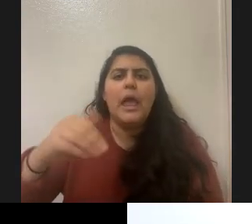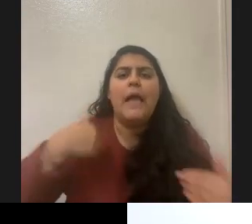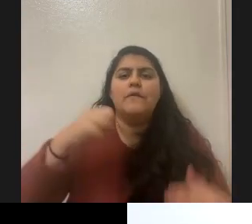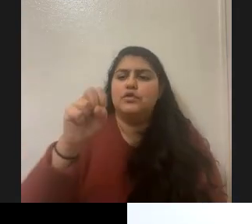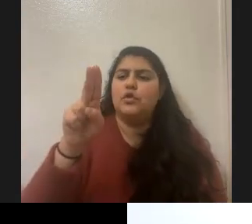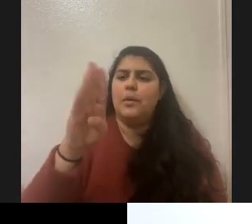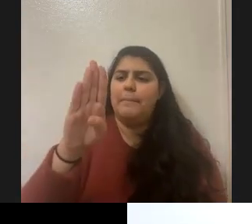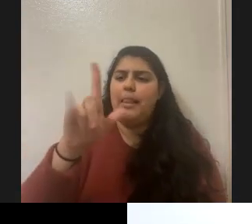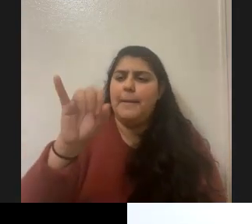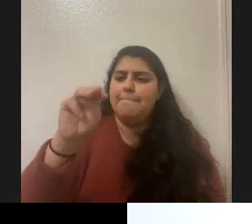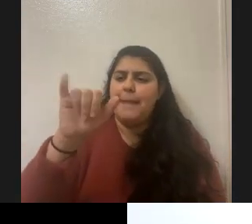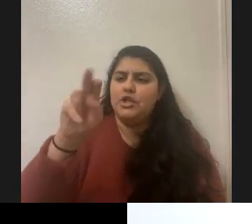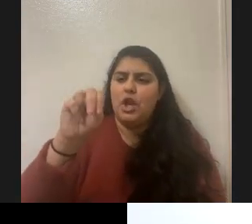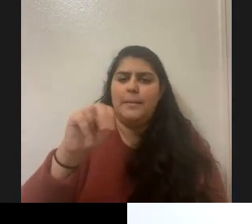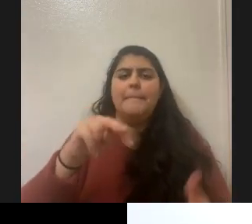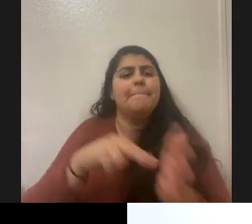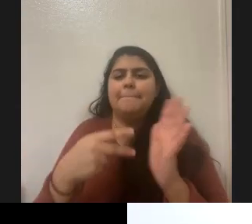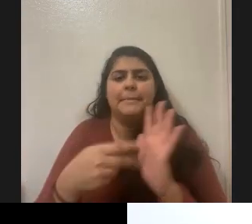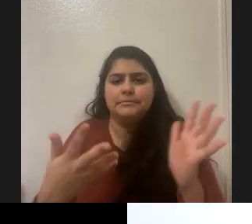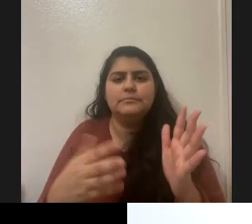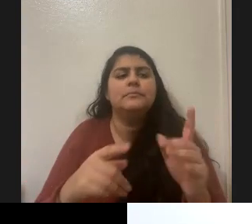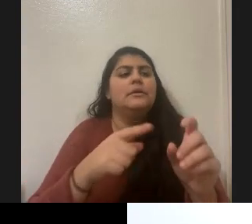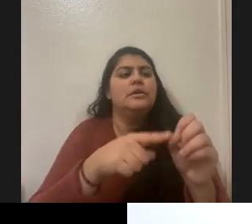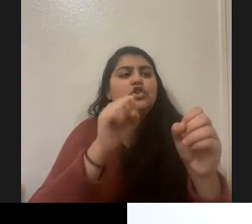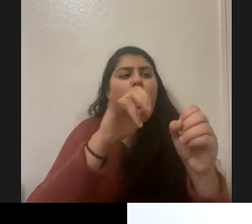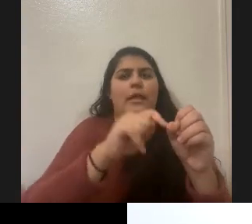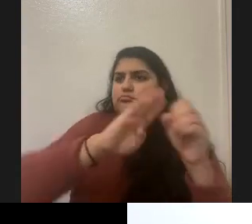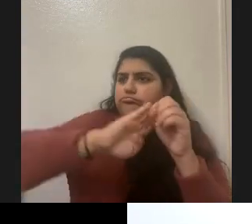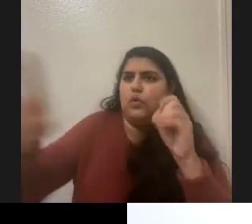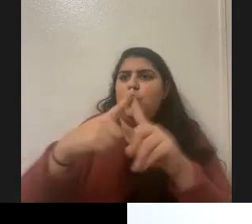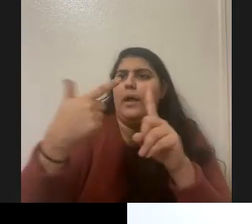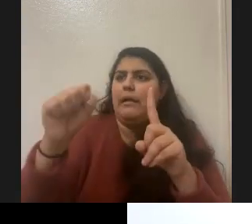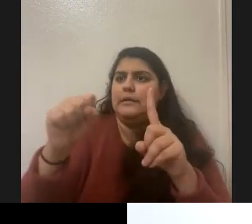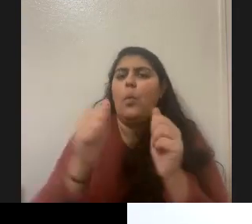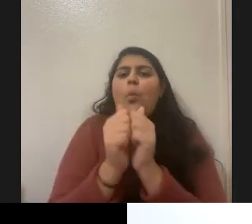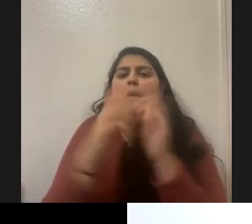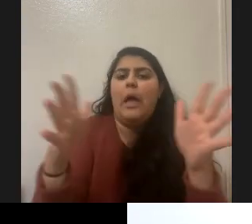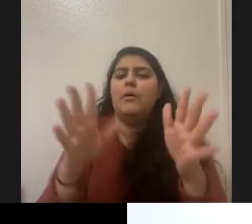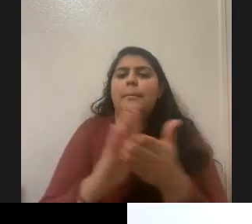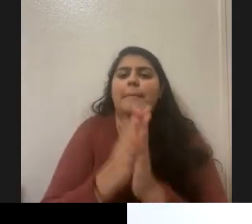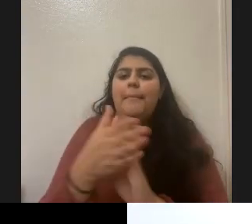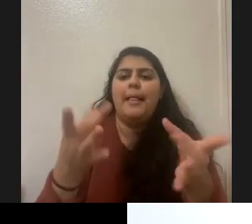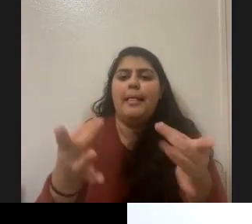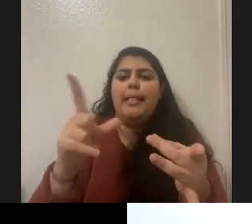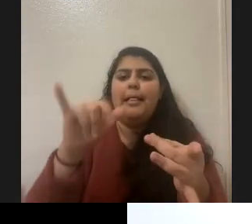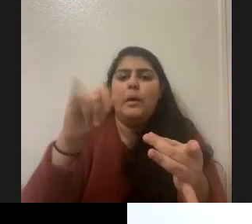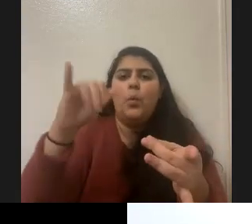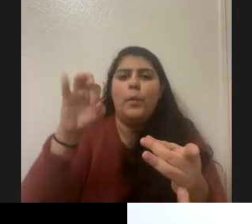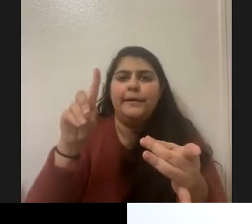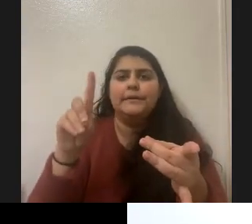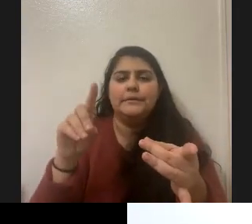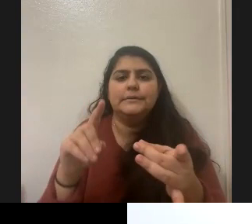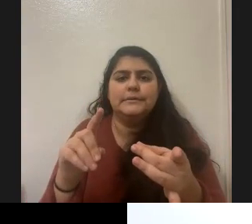directly from a solid to a gas without kind of skipping over the liquid phase, at least from what